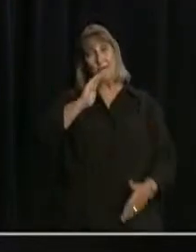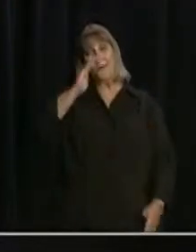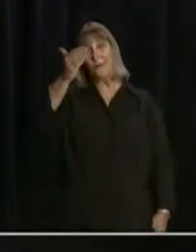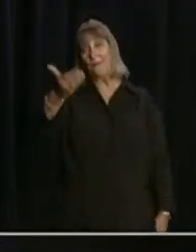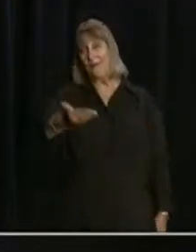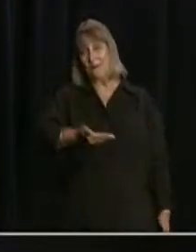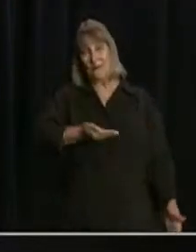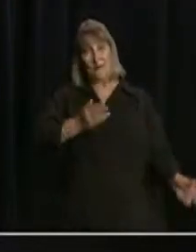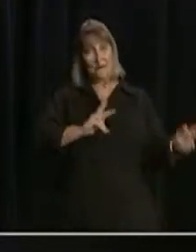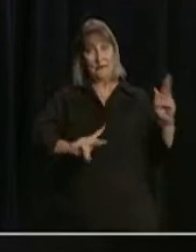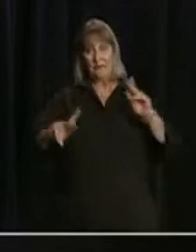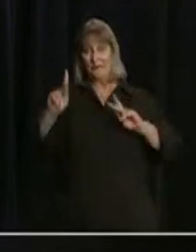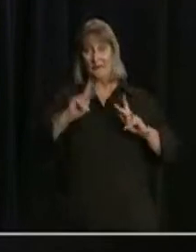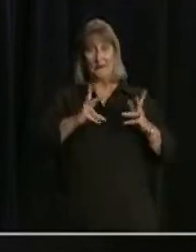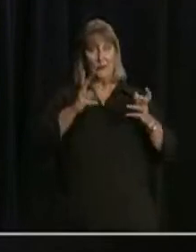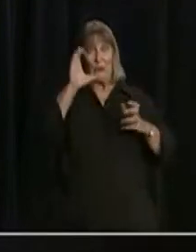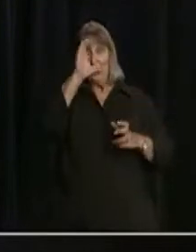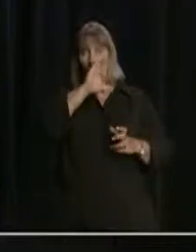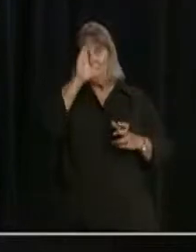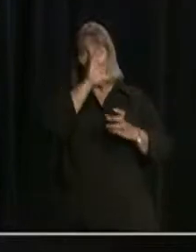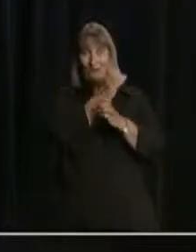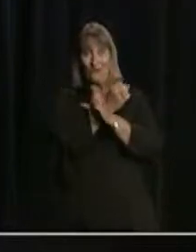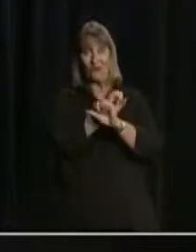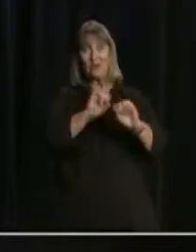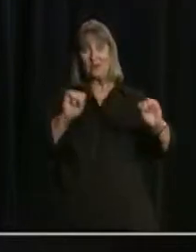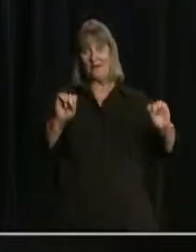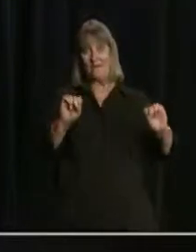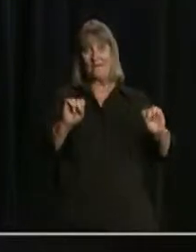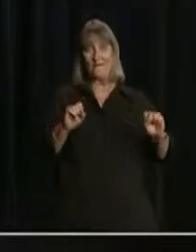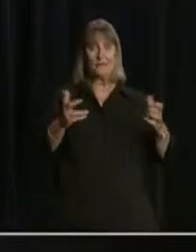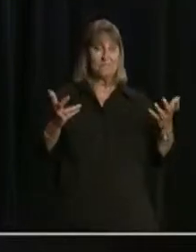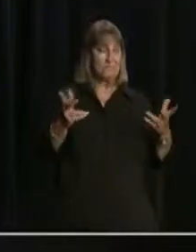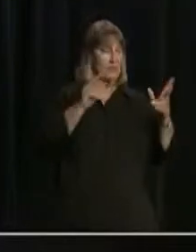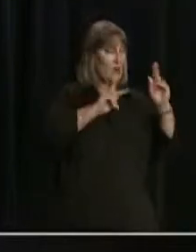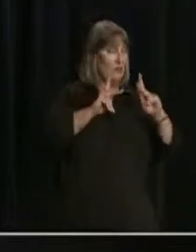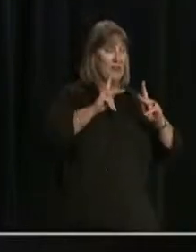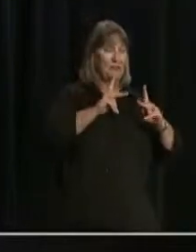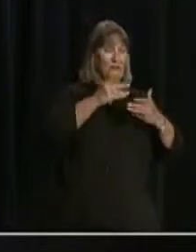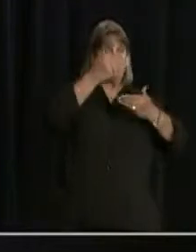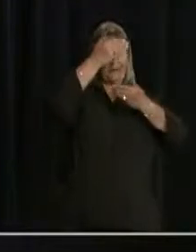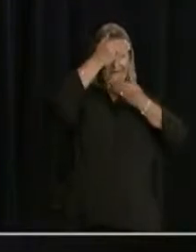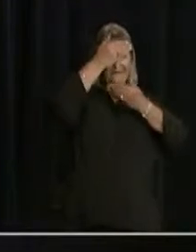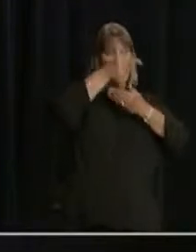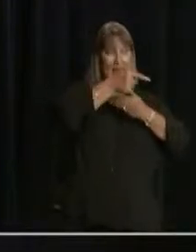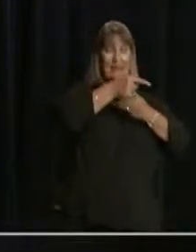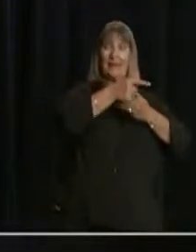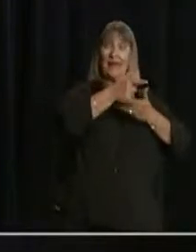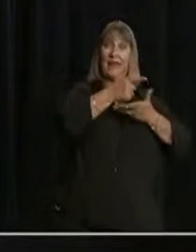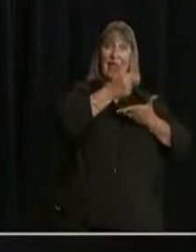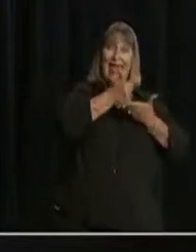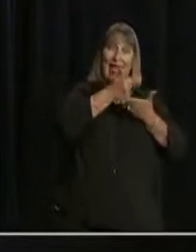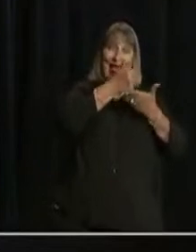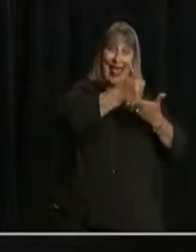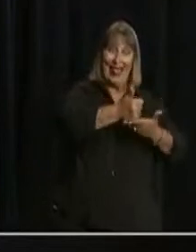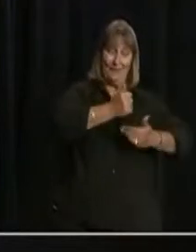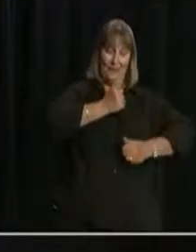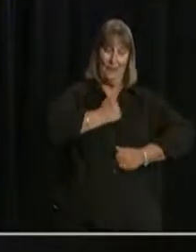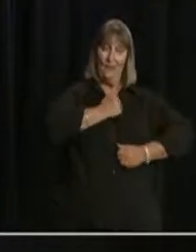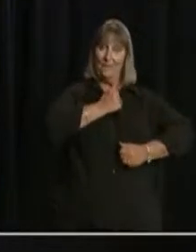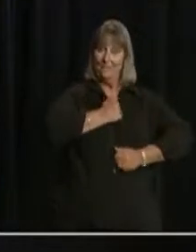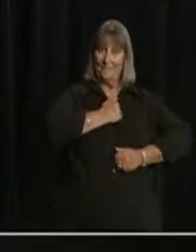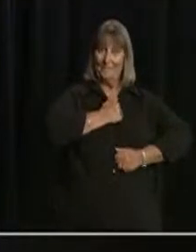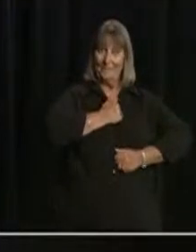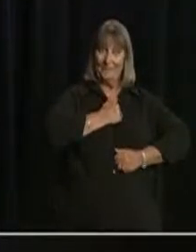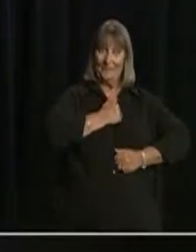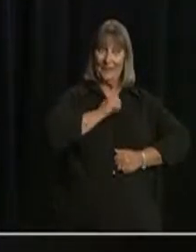seeking refuge, and there's no difference here with the refugees from Afghanistan, many of whom have served valiantly